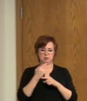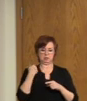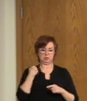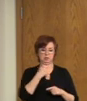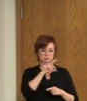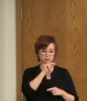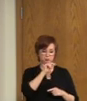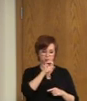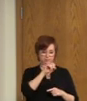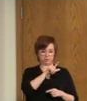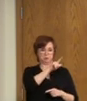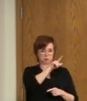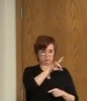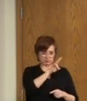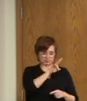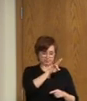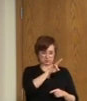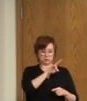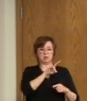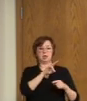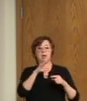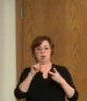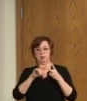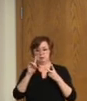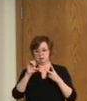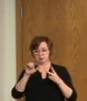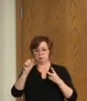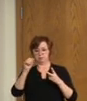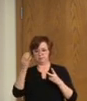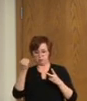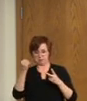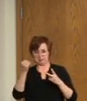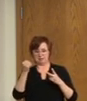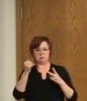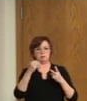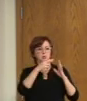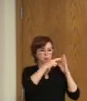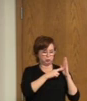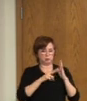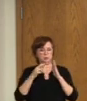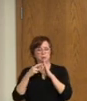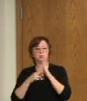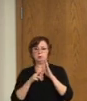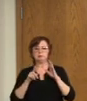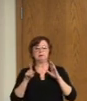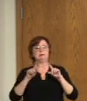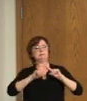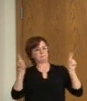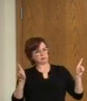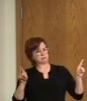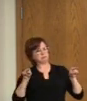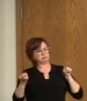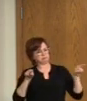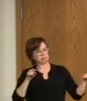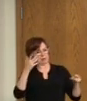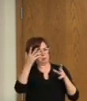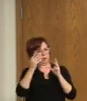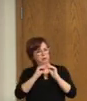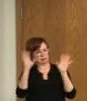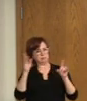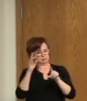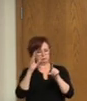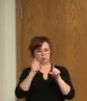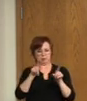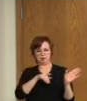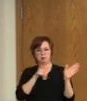27 November to the recommendations on 14 December. So first of all, I'll just reiterate what Mr. Merriman said, that, all the people I've